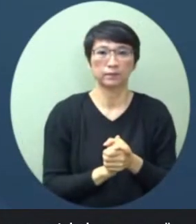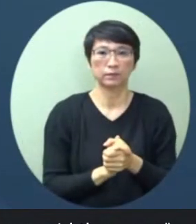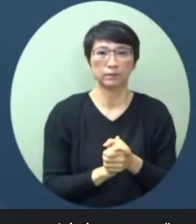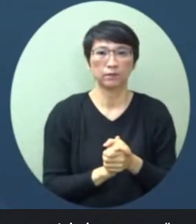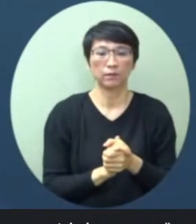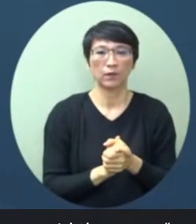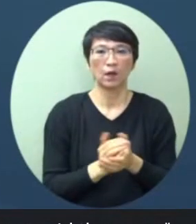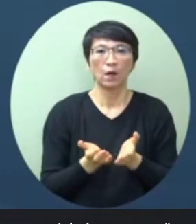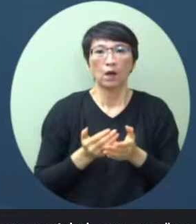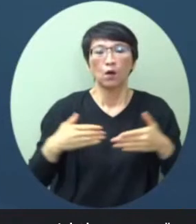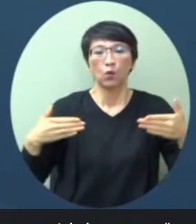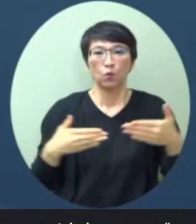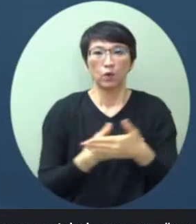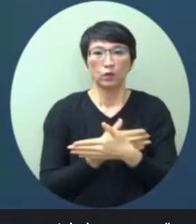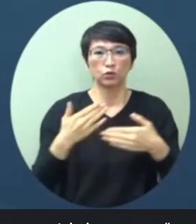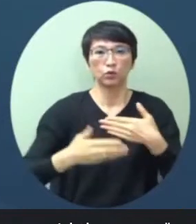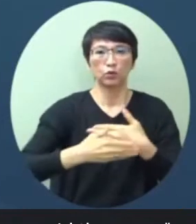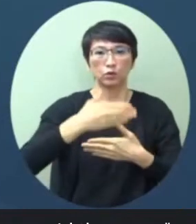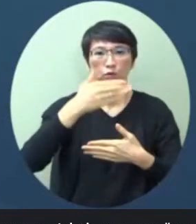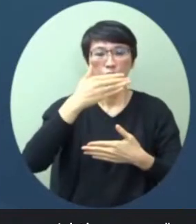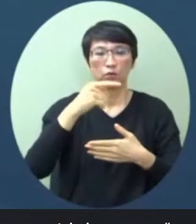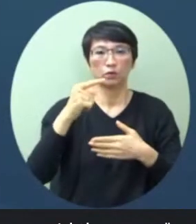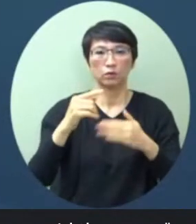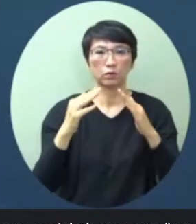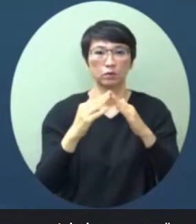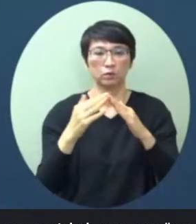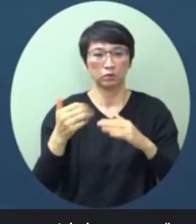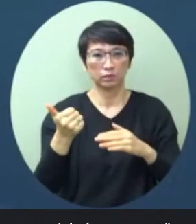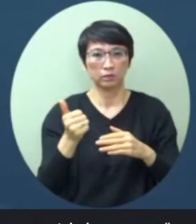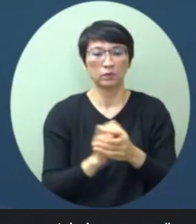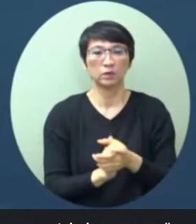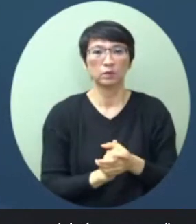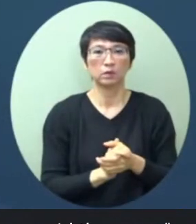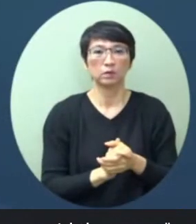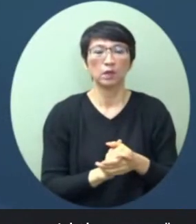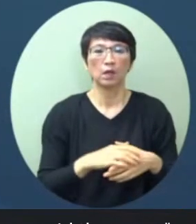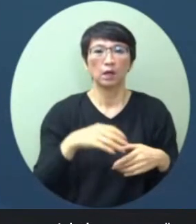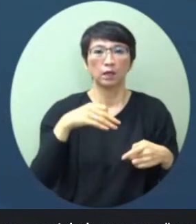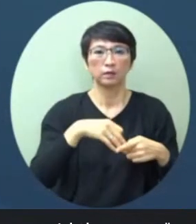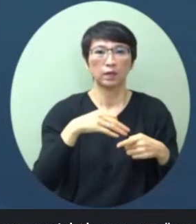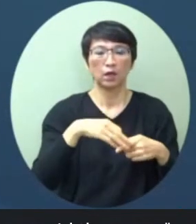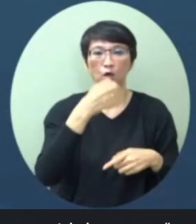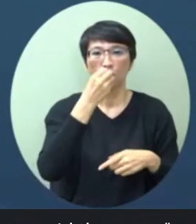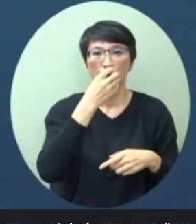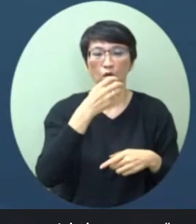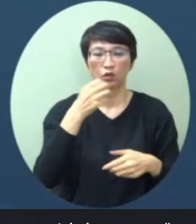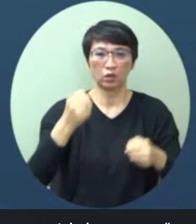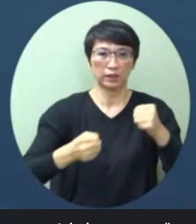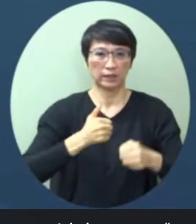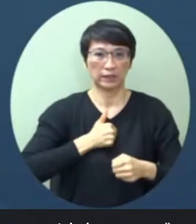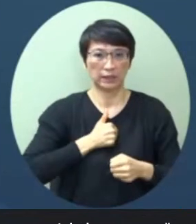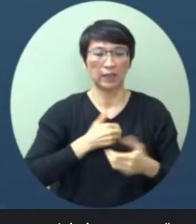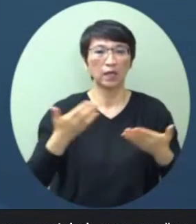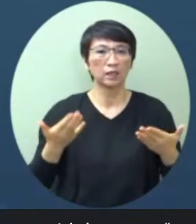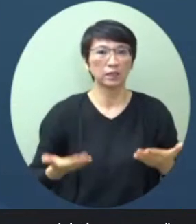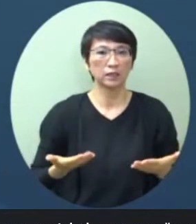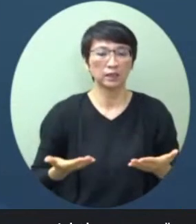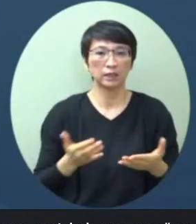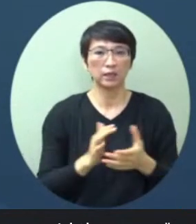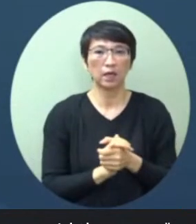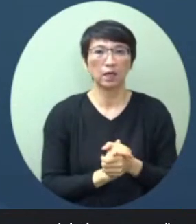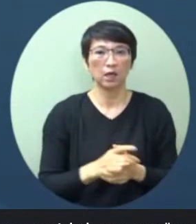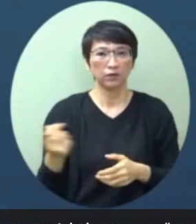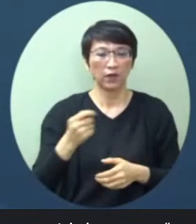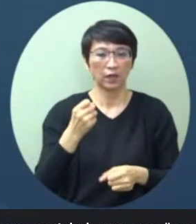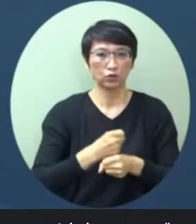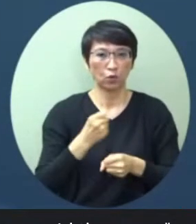necessities, vegetables, produce, or livestock, it is under the purview of the Secretary for Transport and Housing,